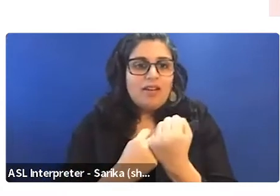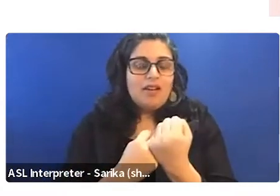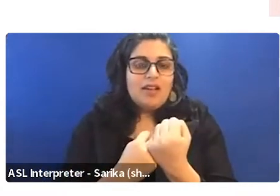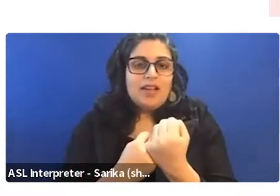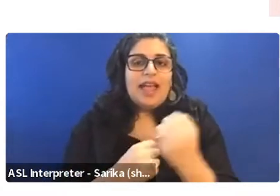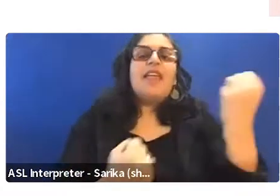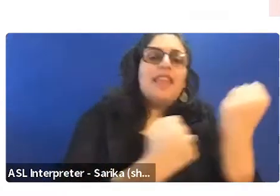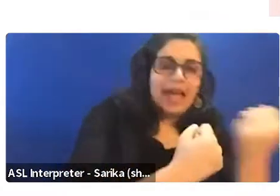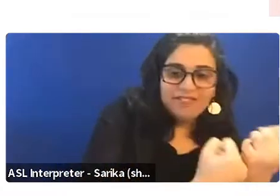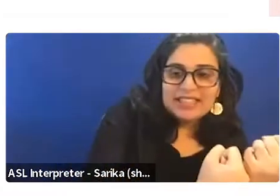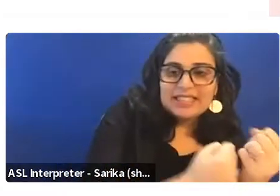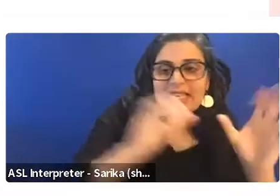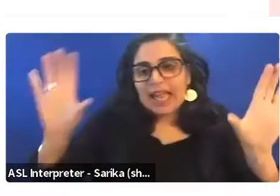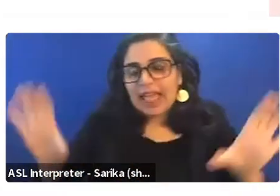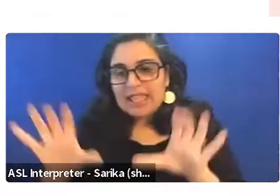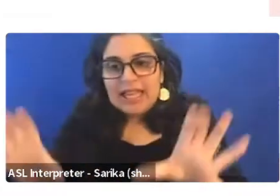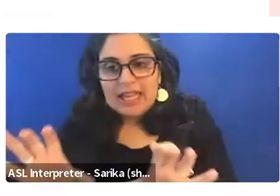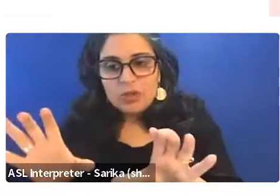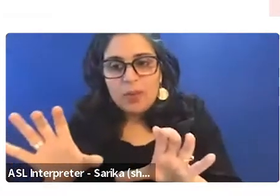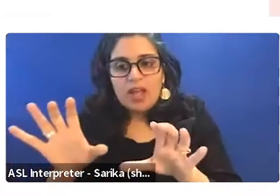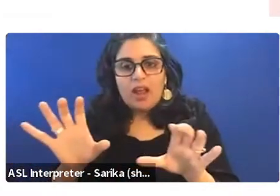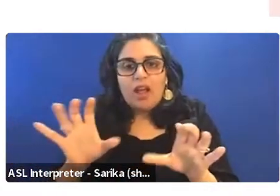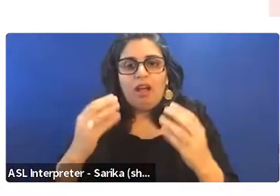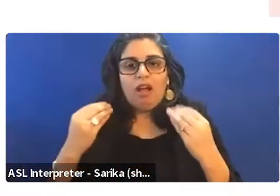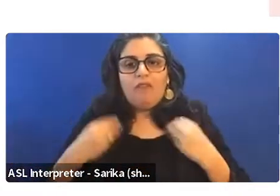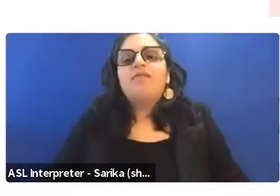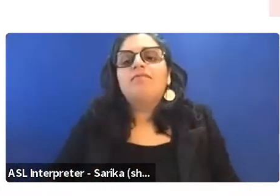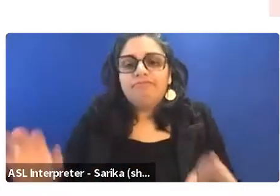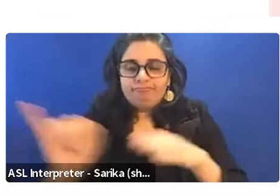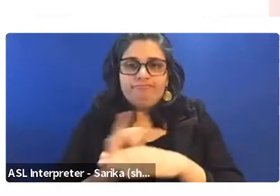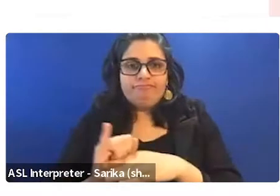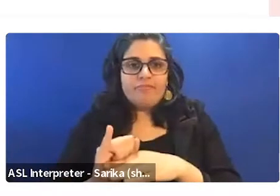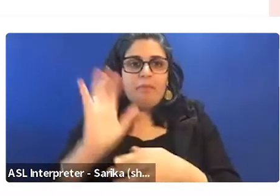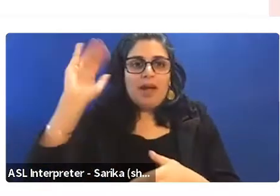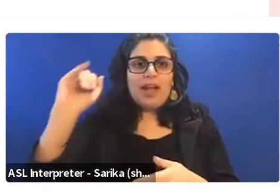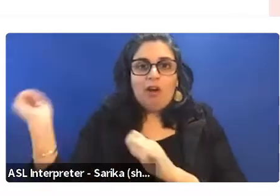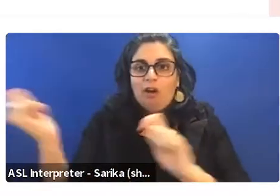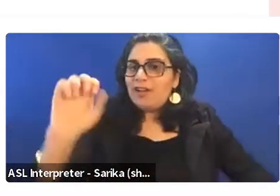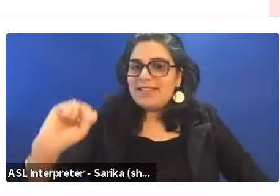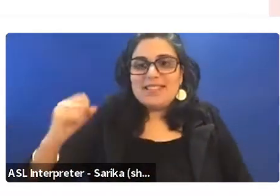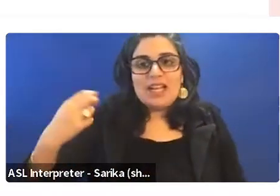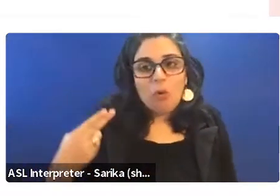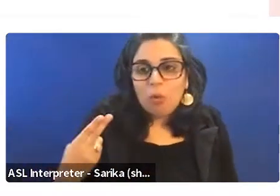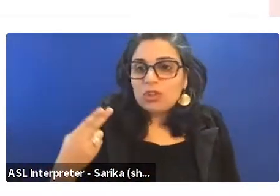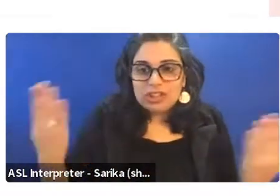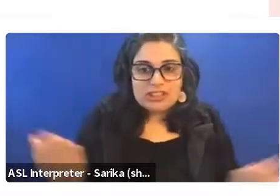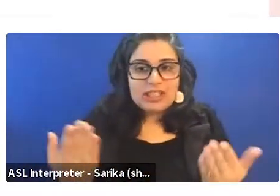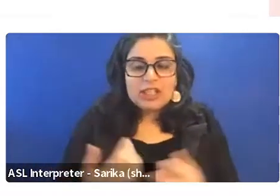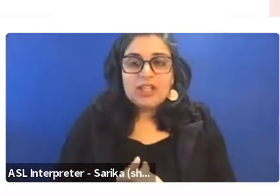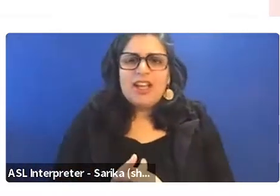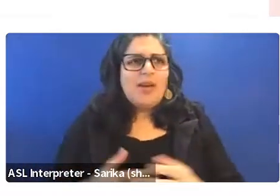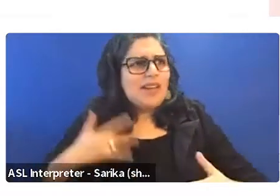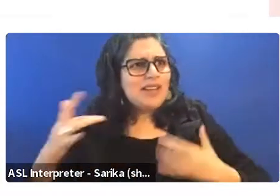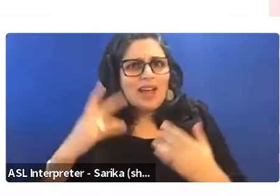advocacy and the engagement of the fashion industry by all the different stakeholders here. And it was exciting to see it come to life